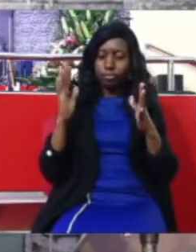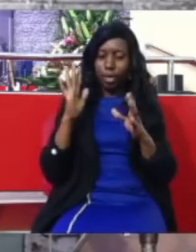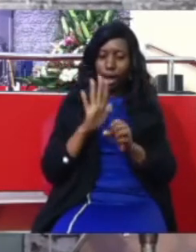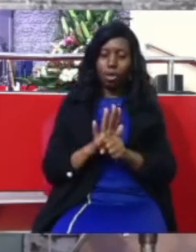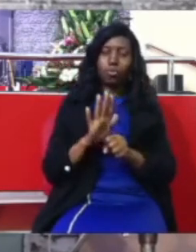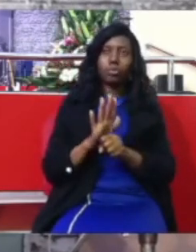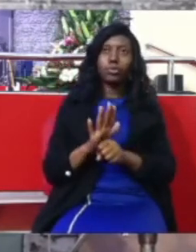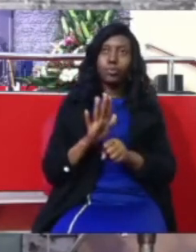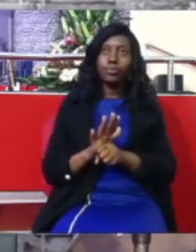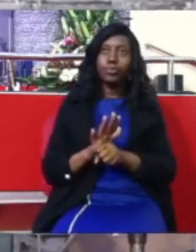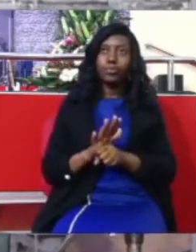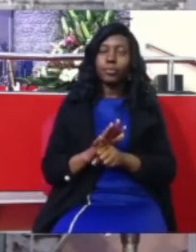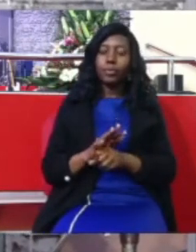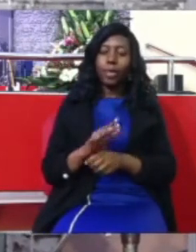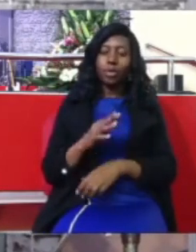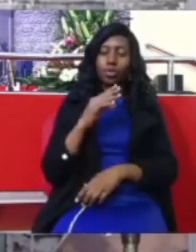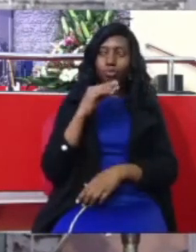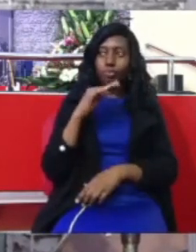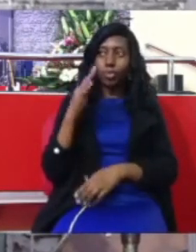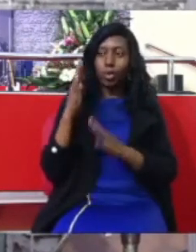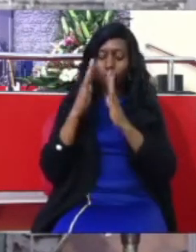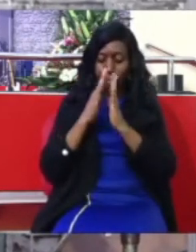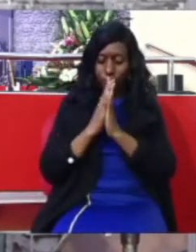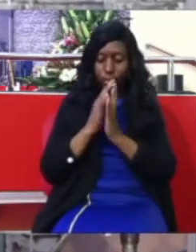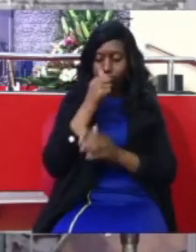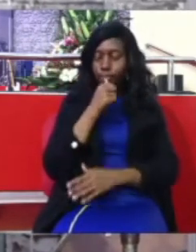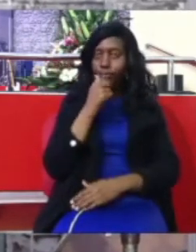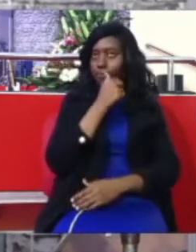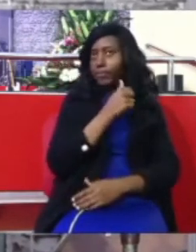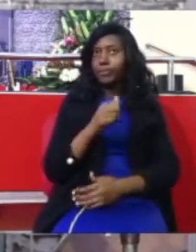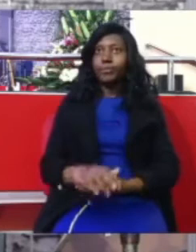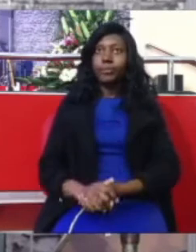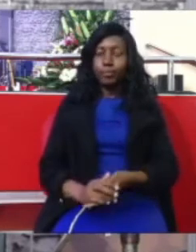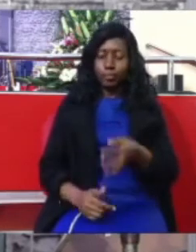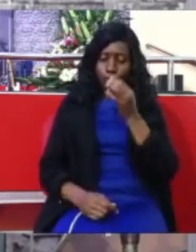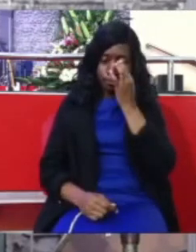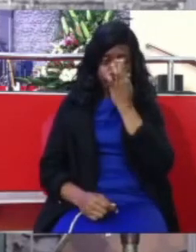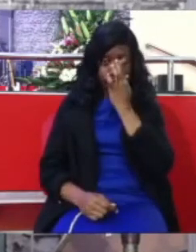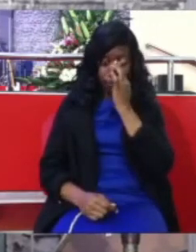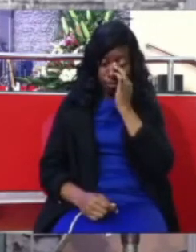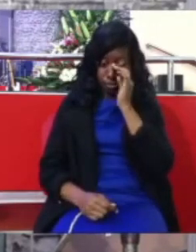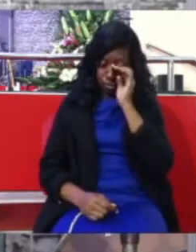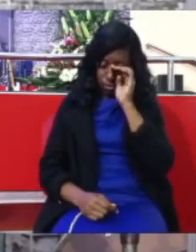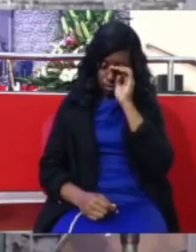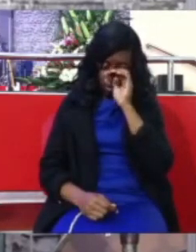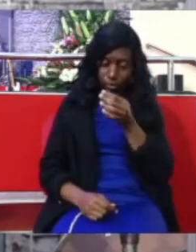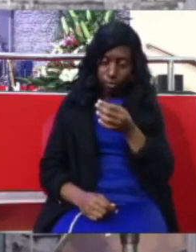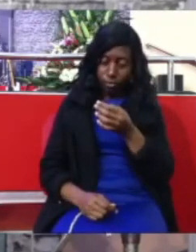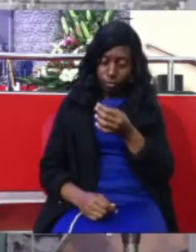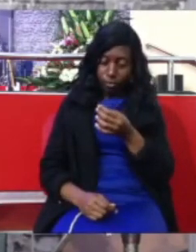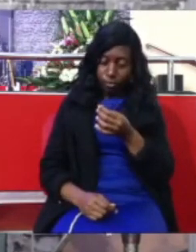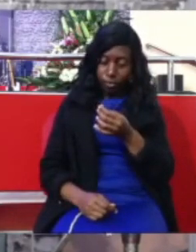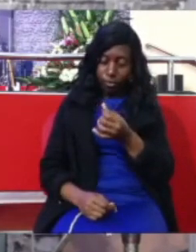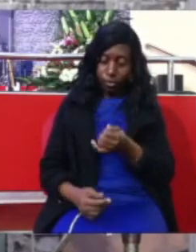sikiriantaya. Rekontara laba shekere rebo ziyala lama zayantororobo. Lord, we want to launch deeper